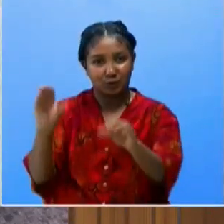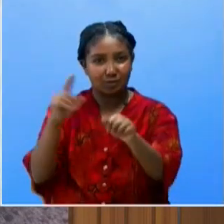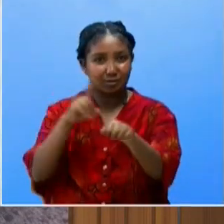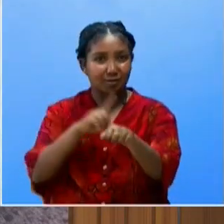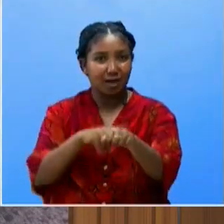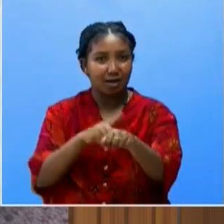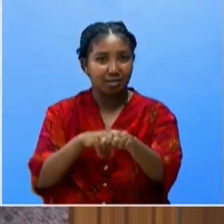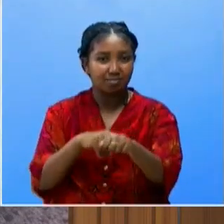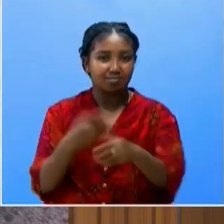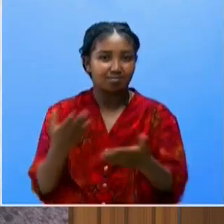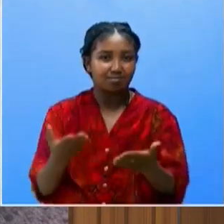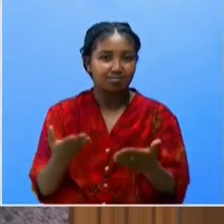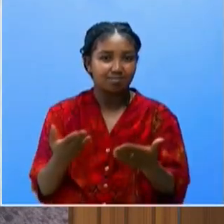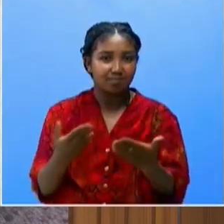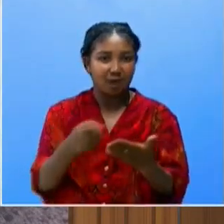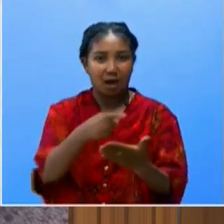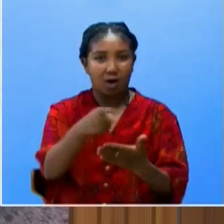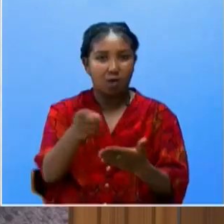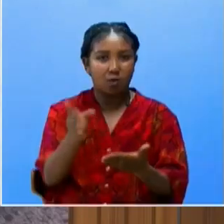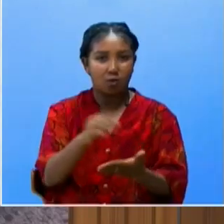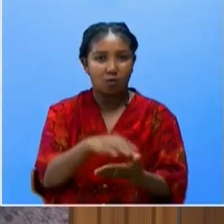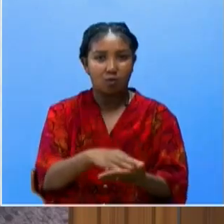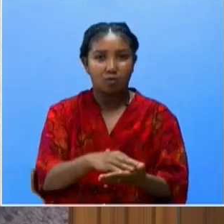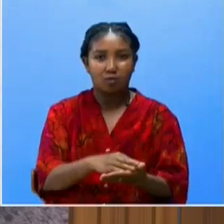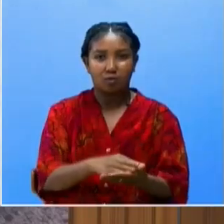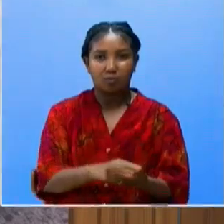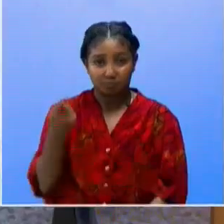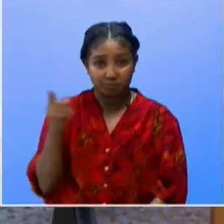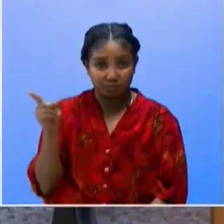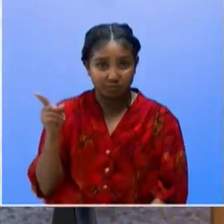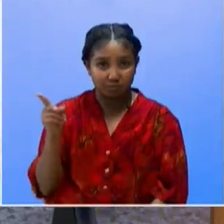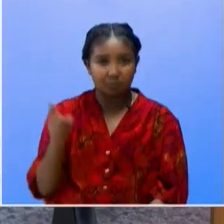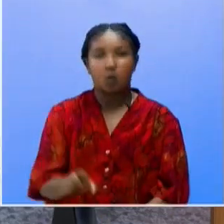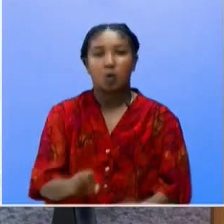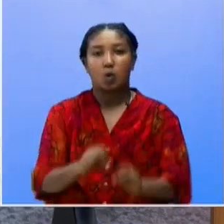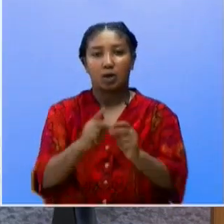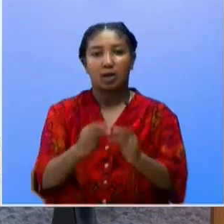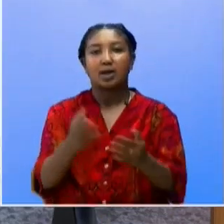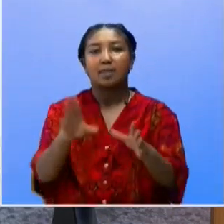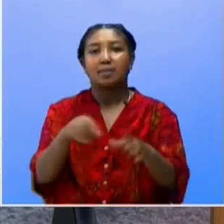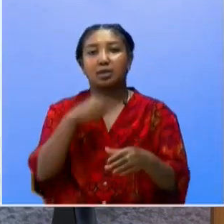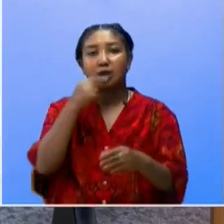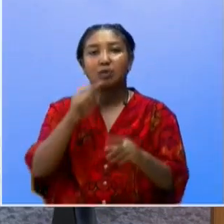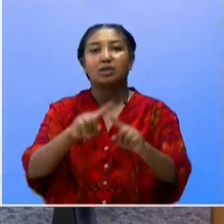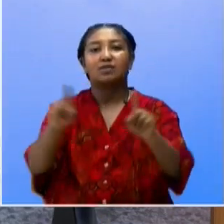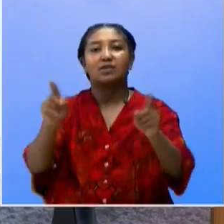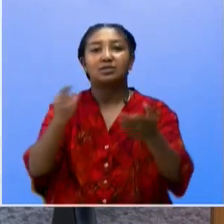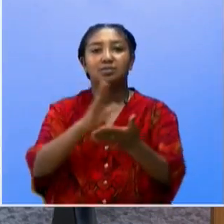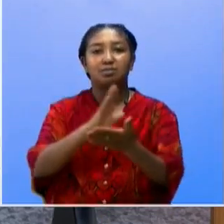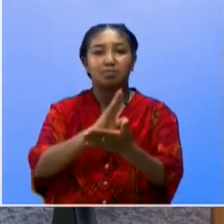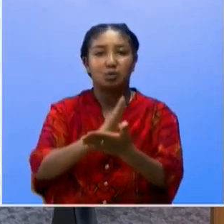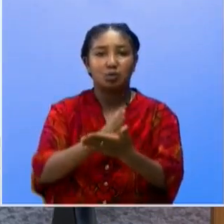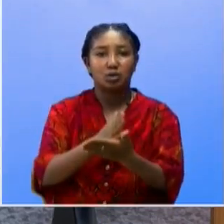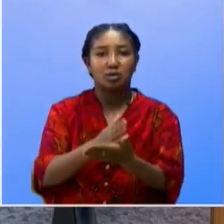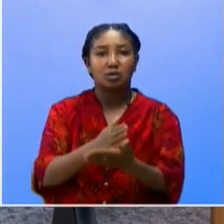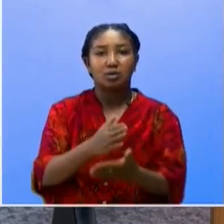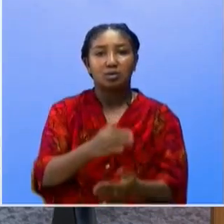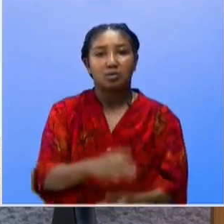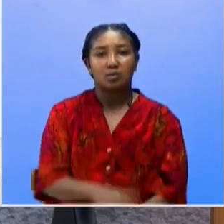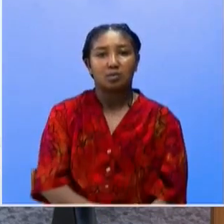parents, I hope you are helping your children. Okay, now let me tell you the difference between by